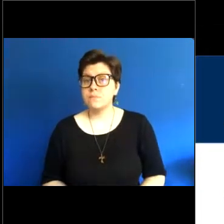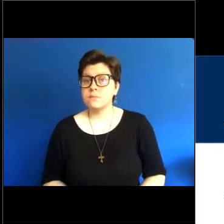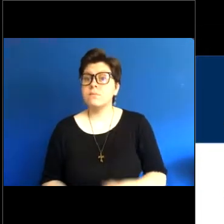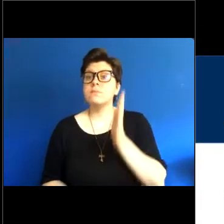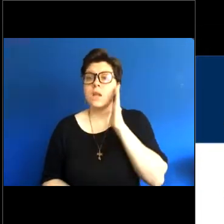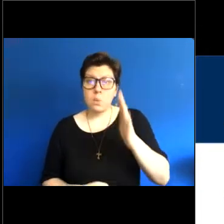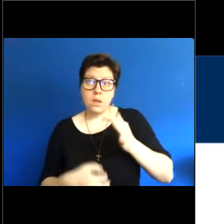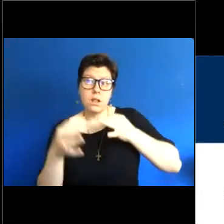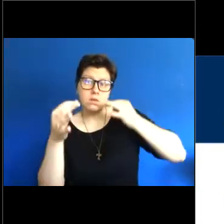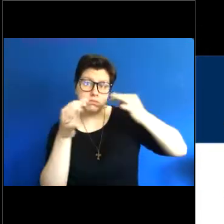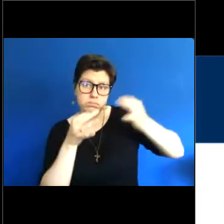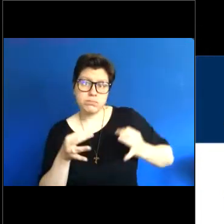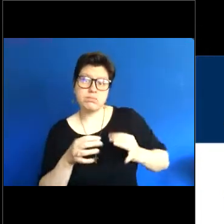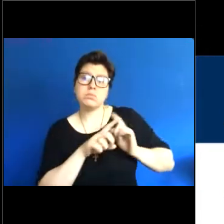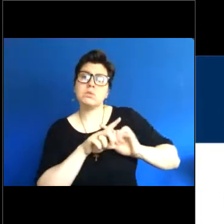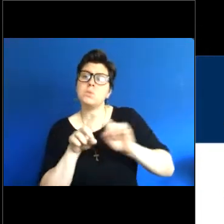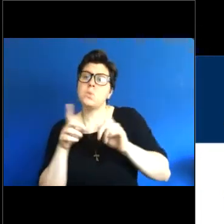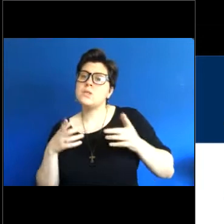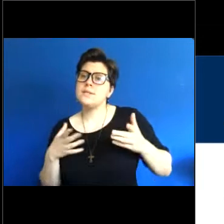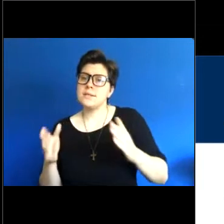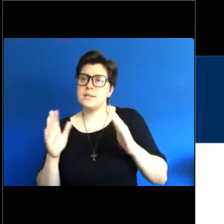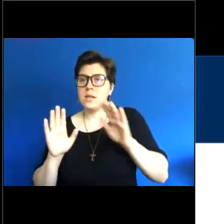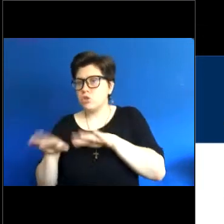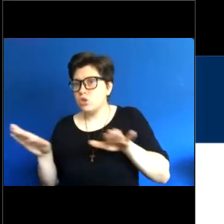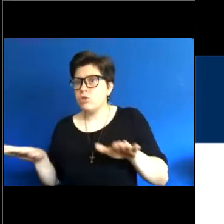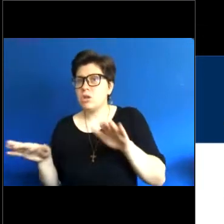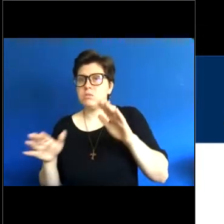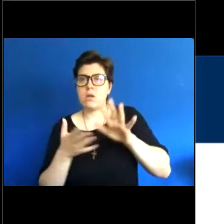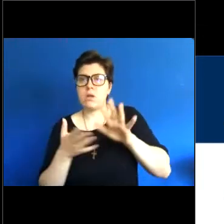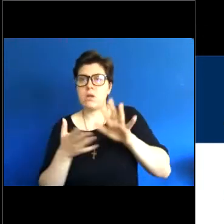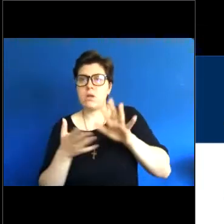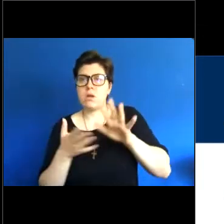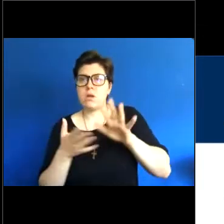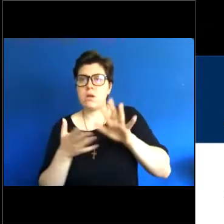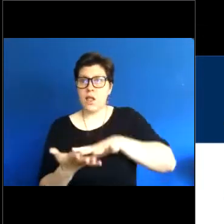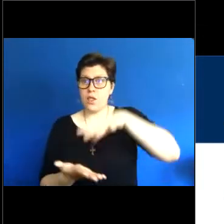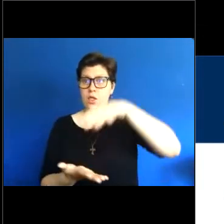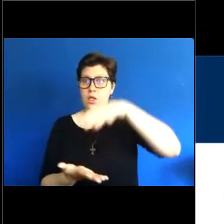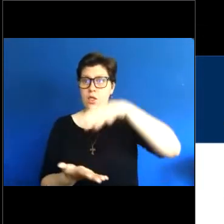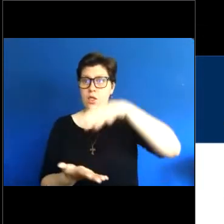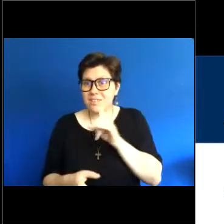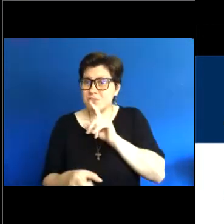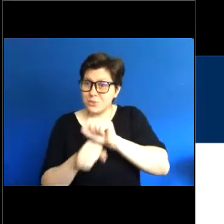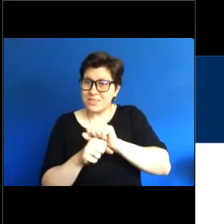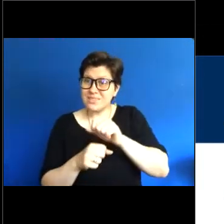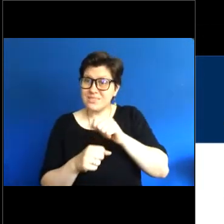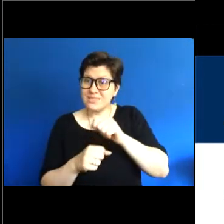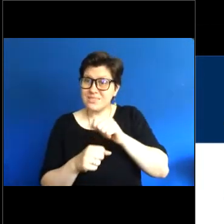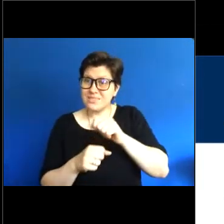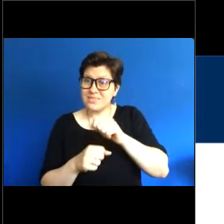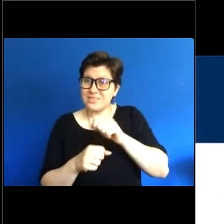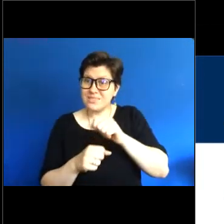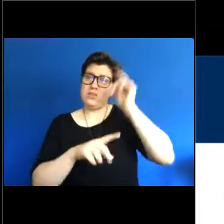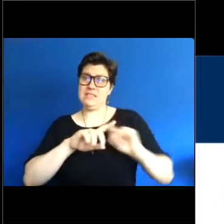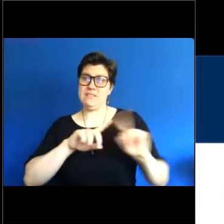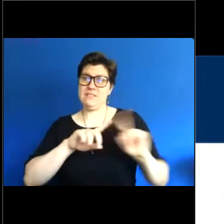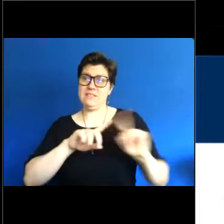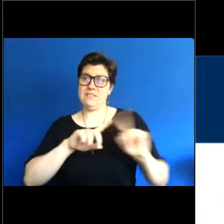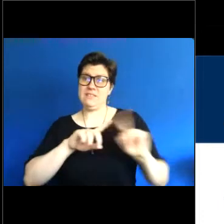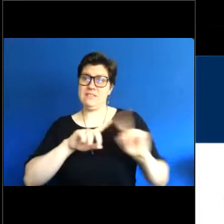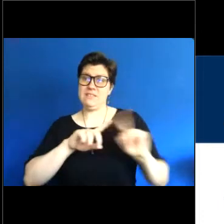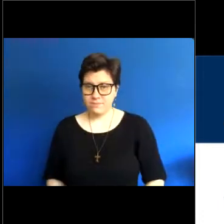also describe the different ways children and adults learn, because we do indeed all learn in different ways. We will